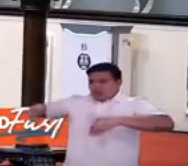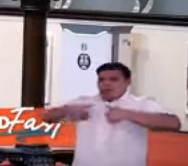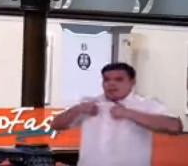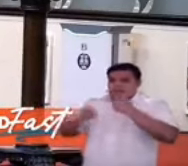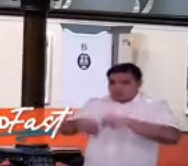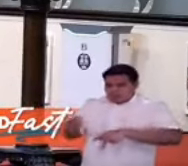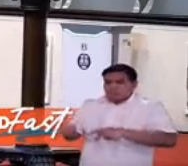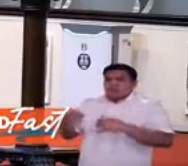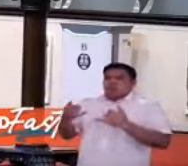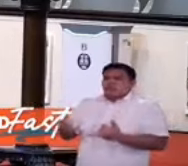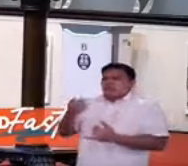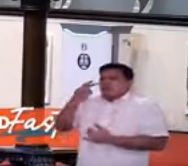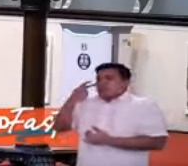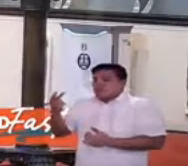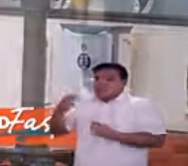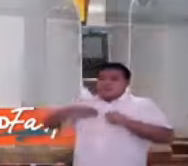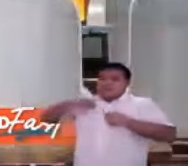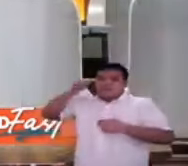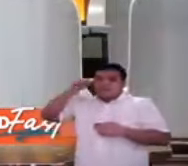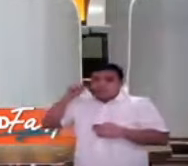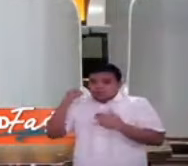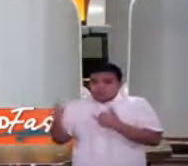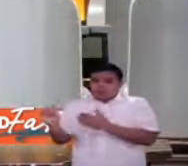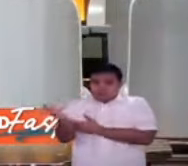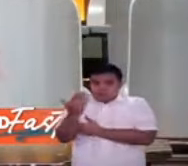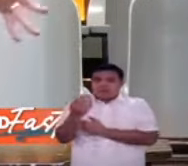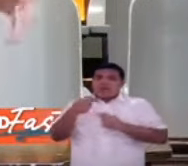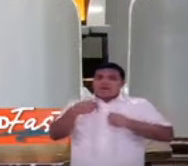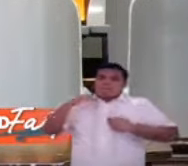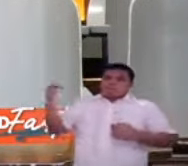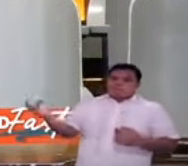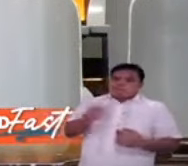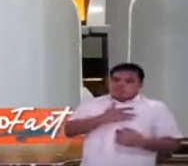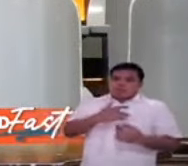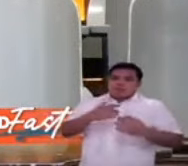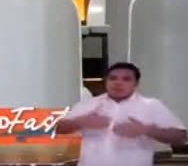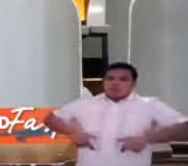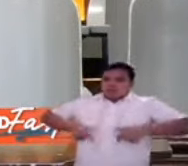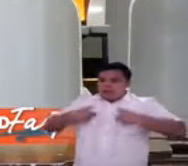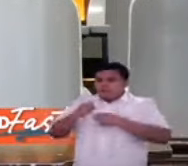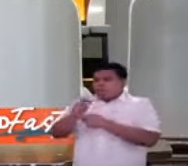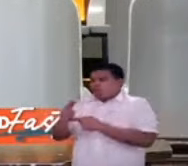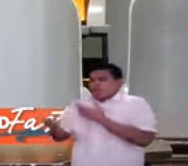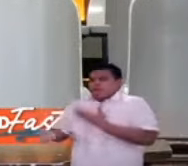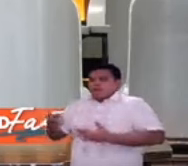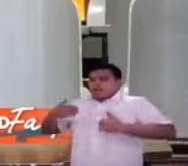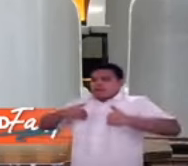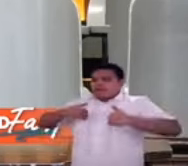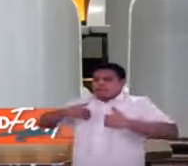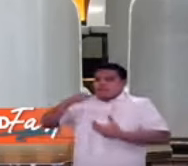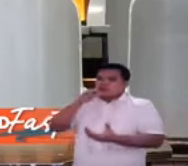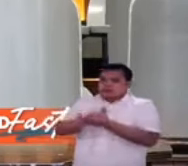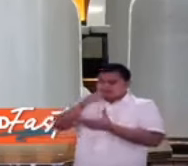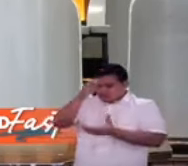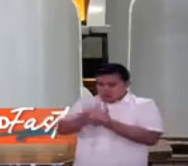and for us that have already adult children, this message may be directed to young couples who have young children, and let